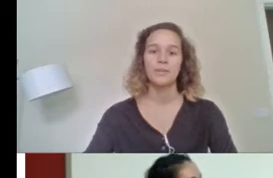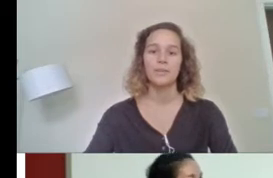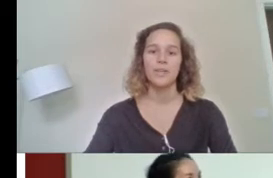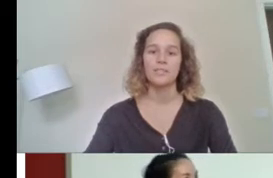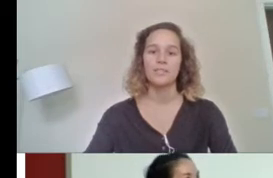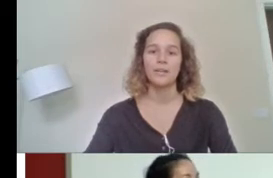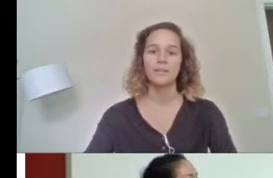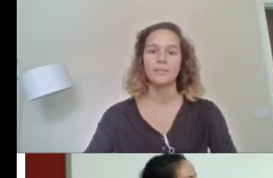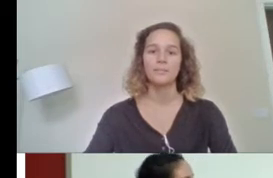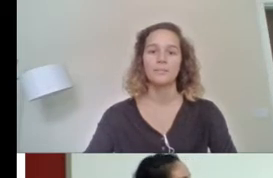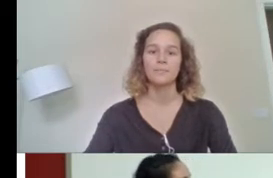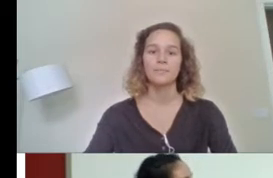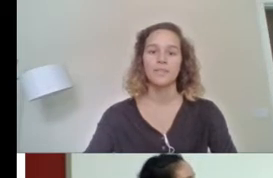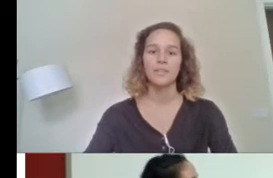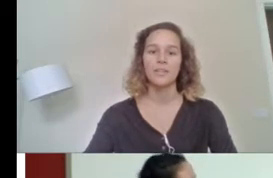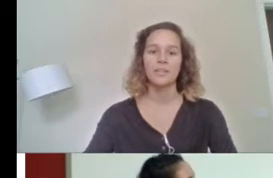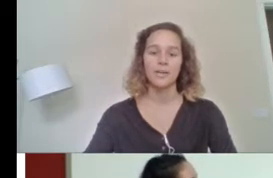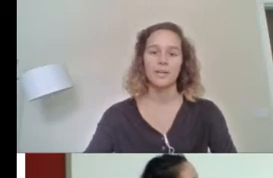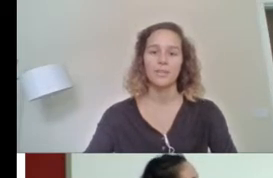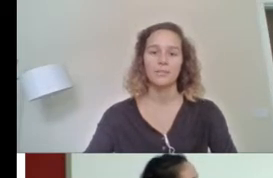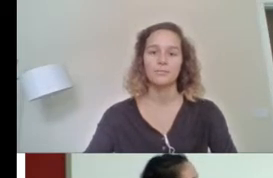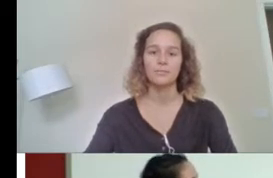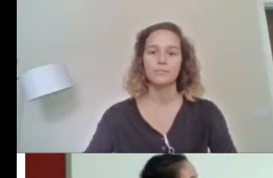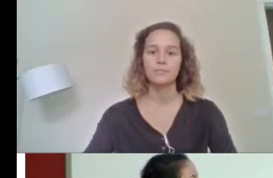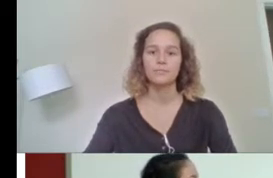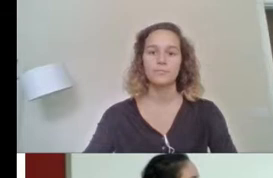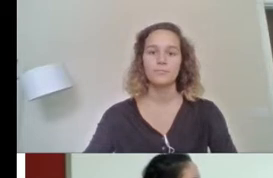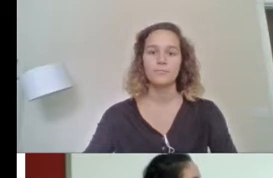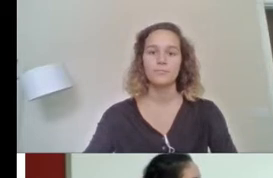they ask the doctor, and the doctor might not know.